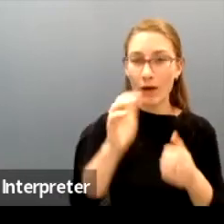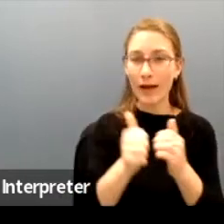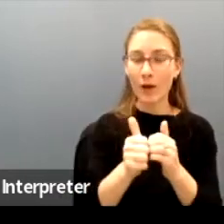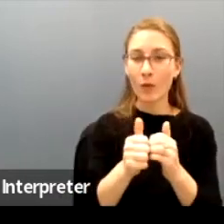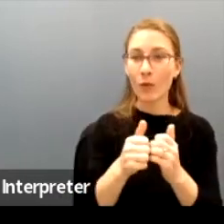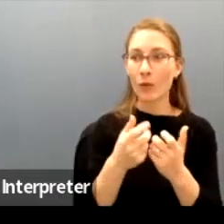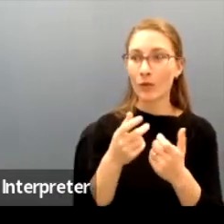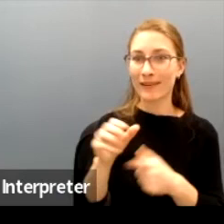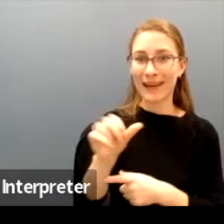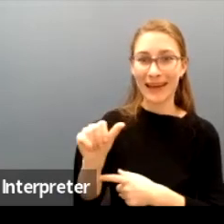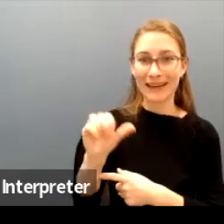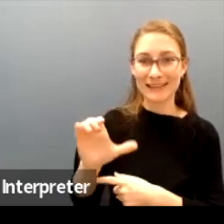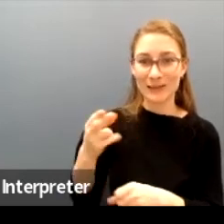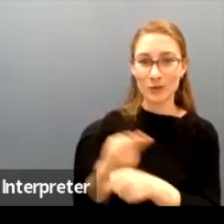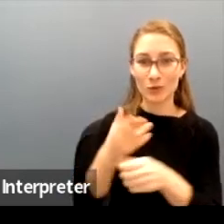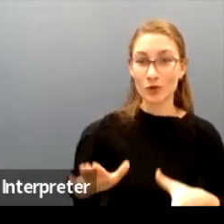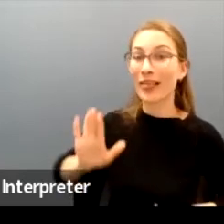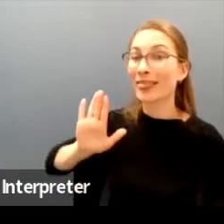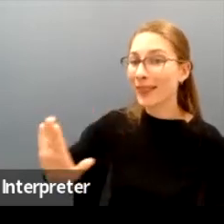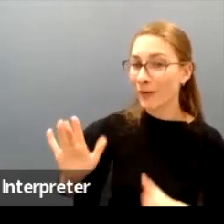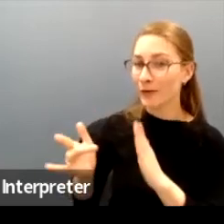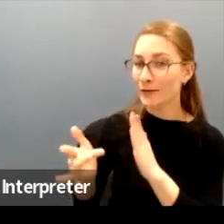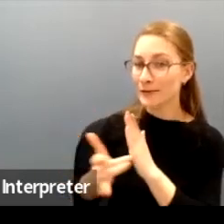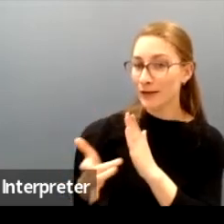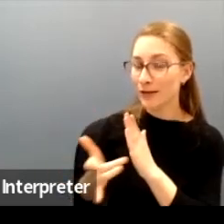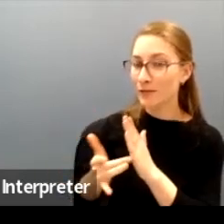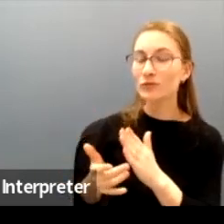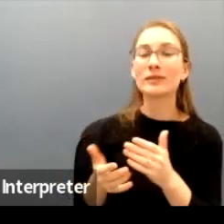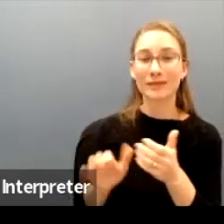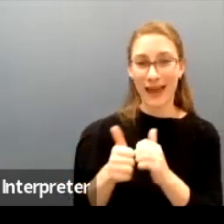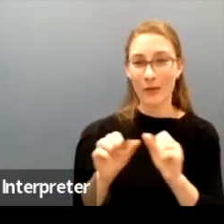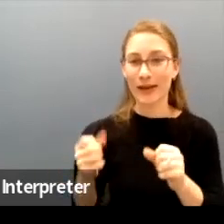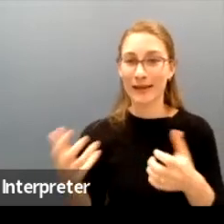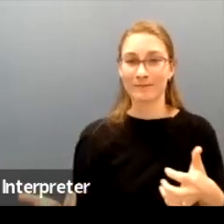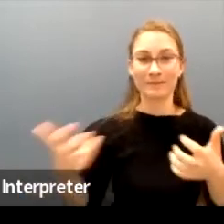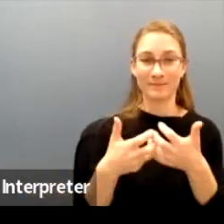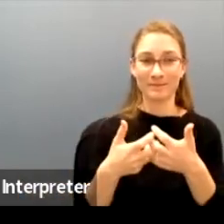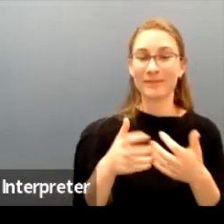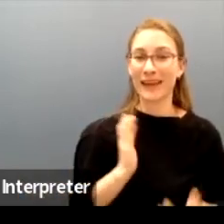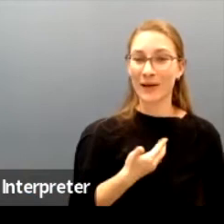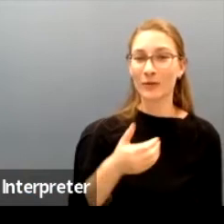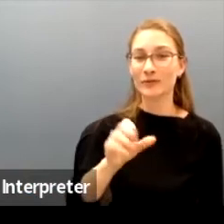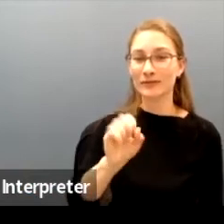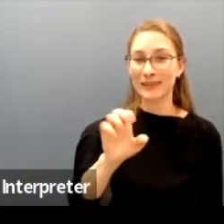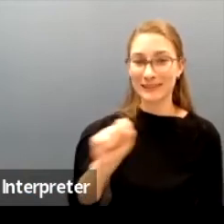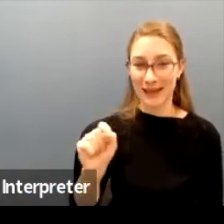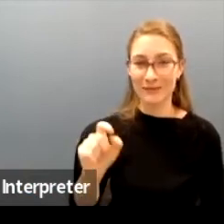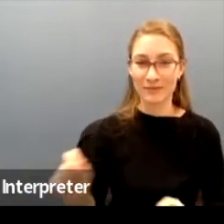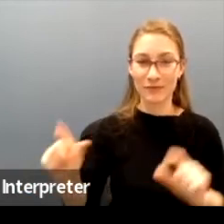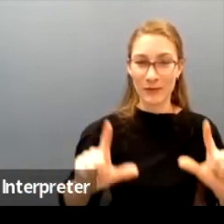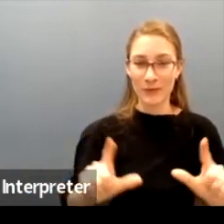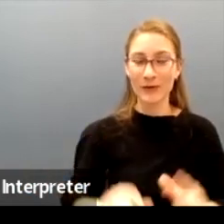AAC user's device within, again, this framework with whatever it is that they're trying to do, whatever activity they're